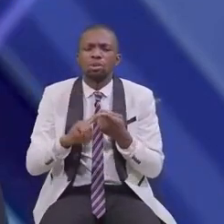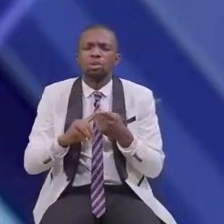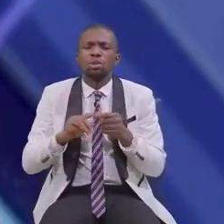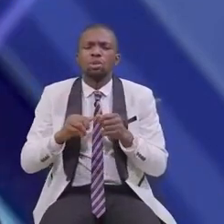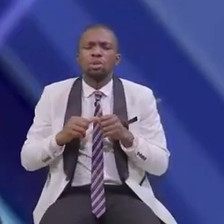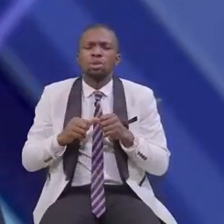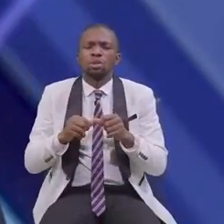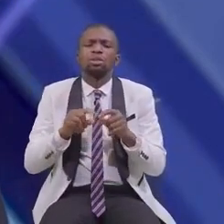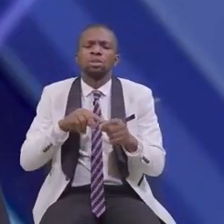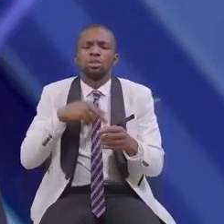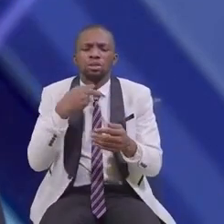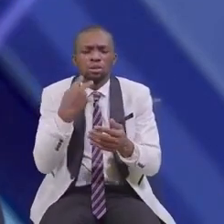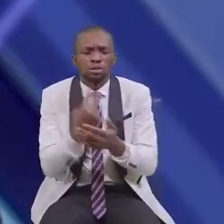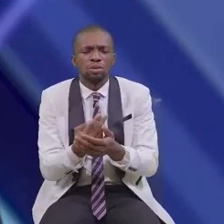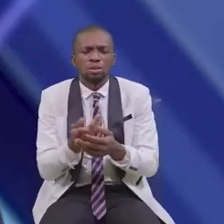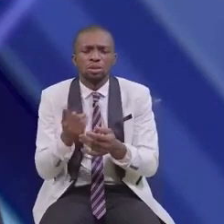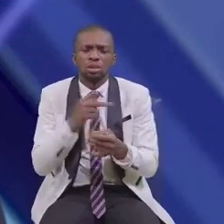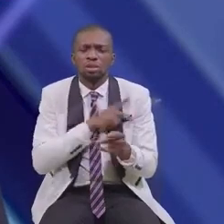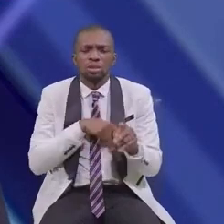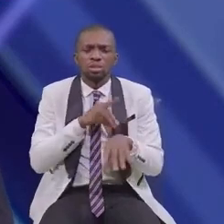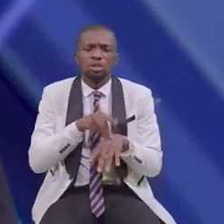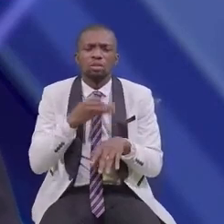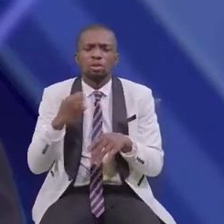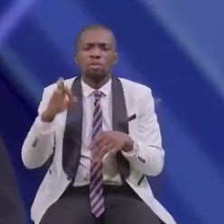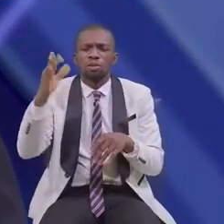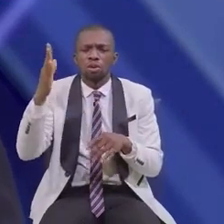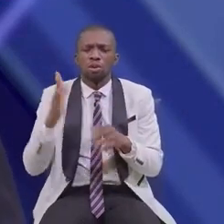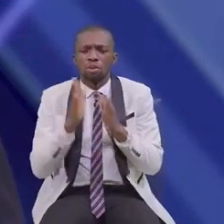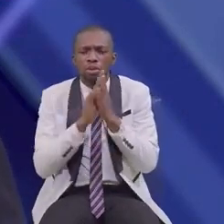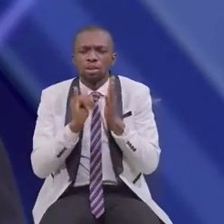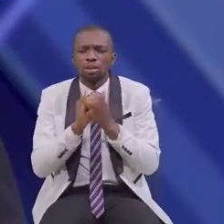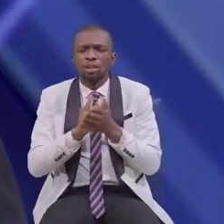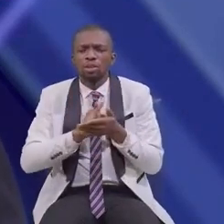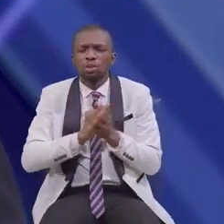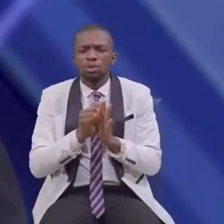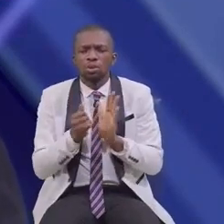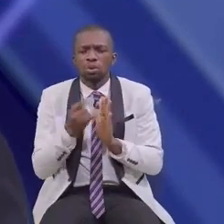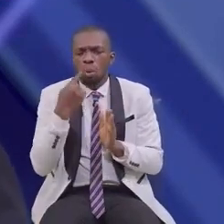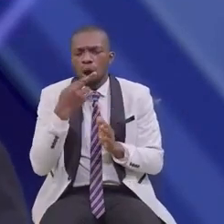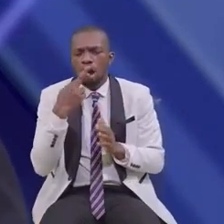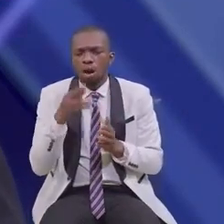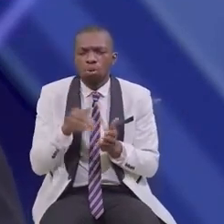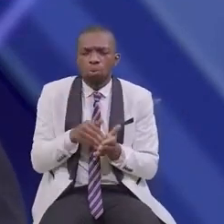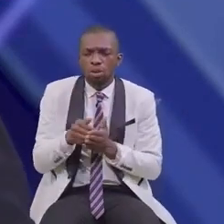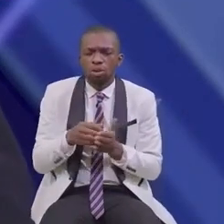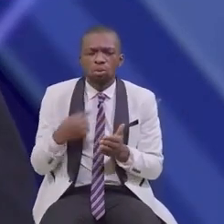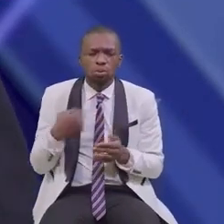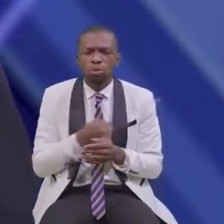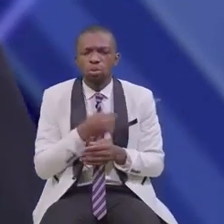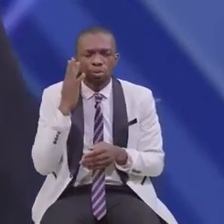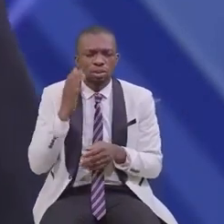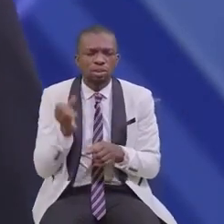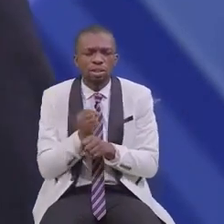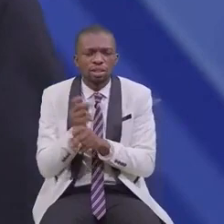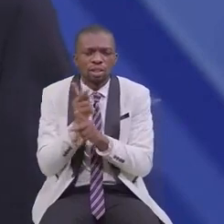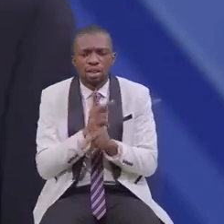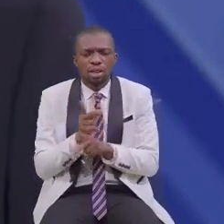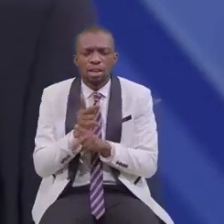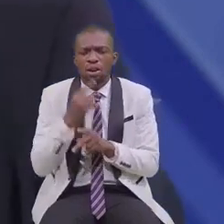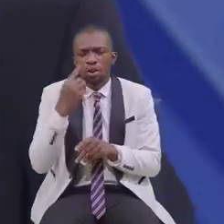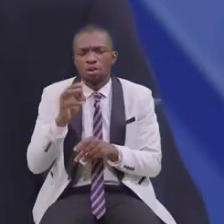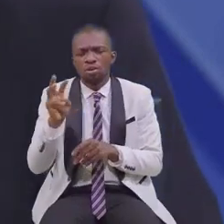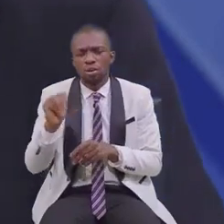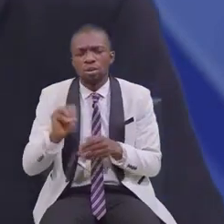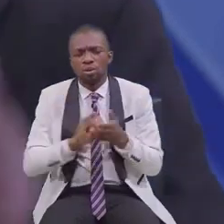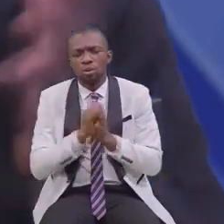ourselves to the hand of the Lord, that those who are weak, we will take care of them. Those who are fainting along the